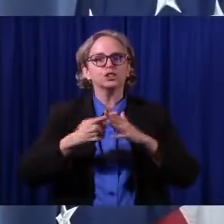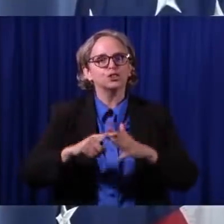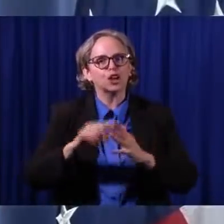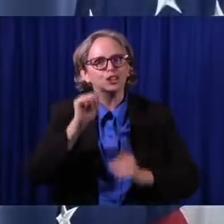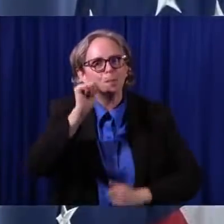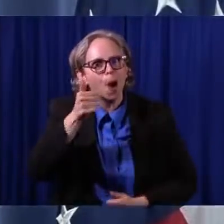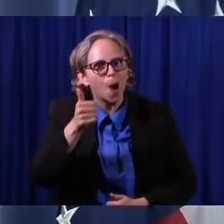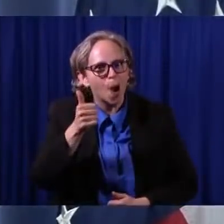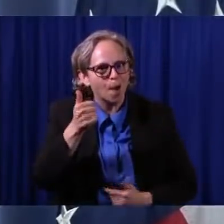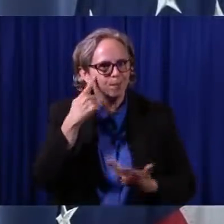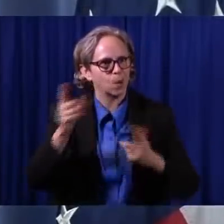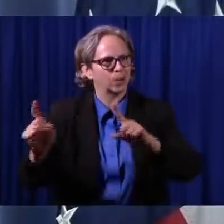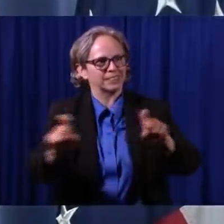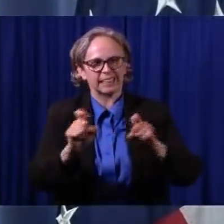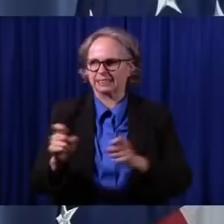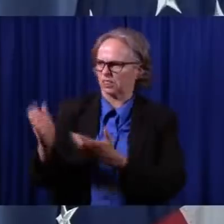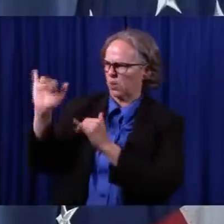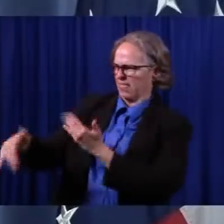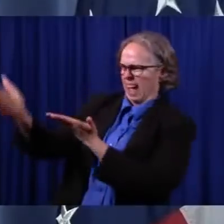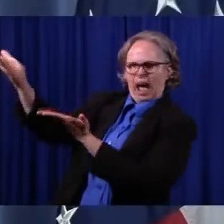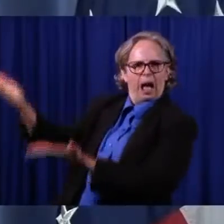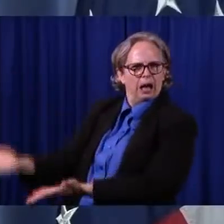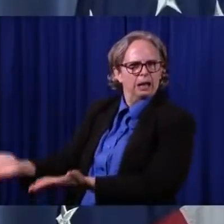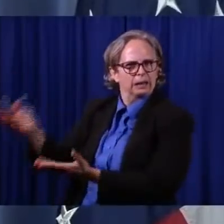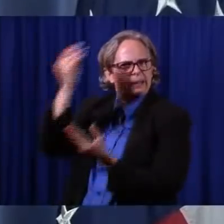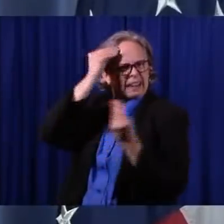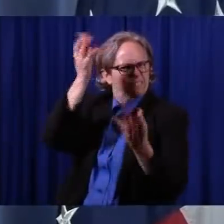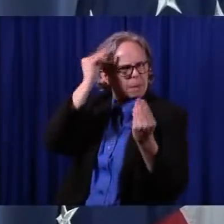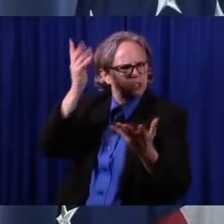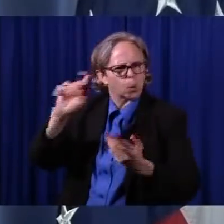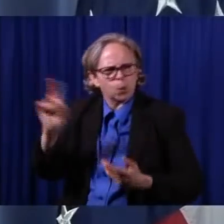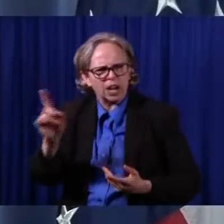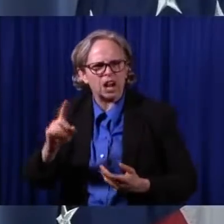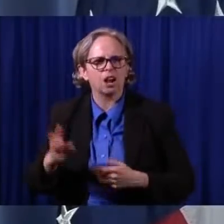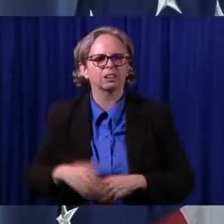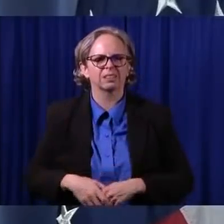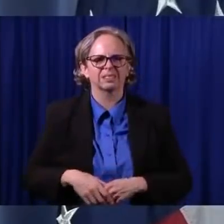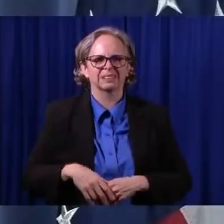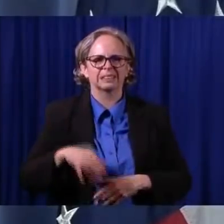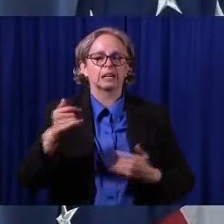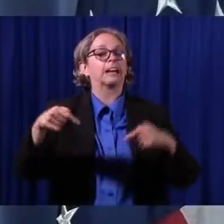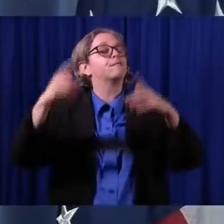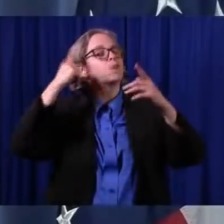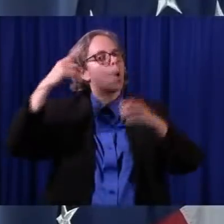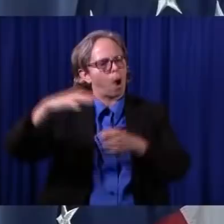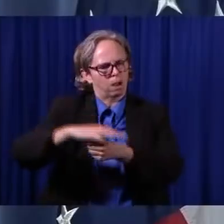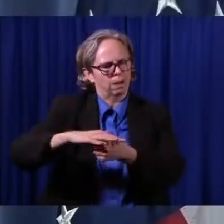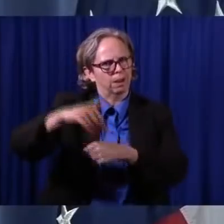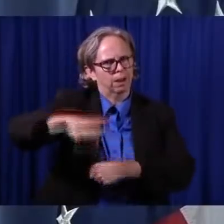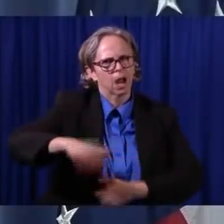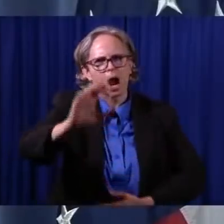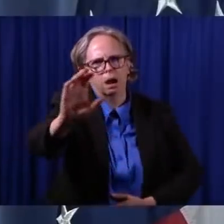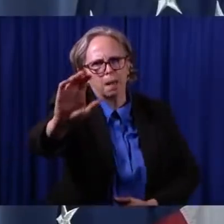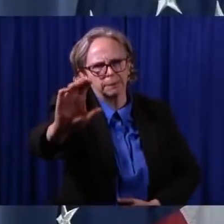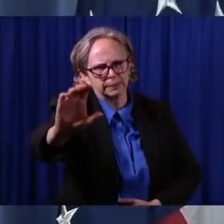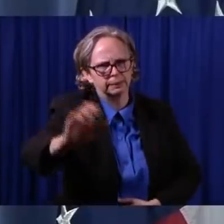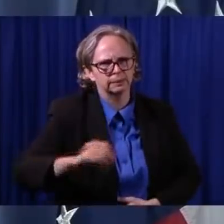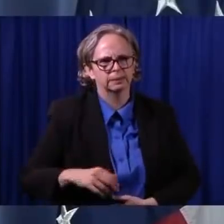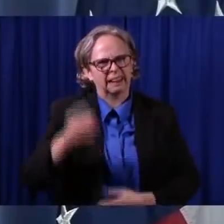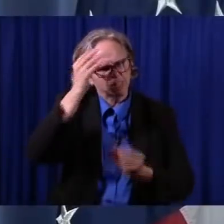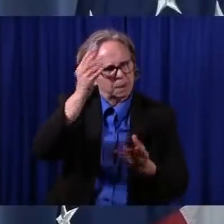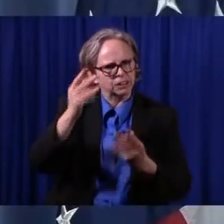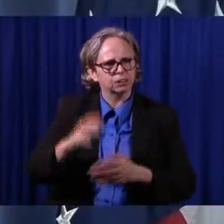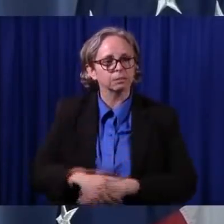These are the locations for tomorrow, and these are in Columbus. Thanks to the help of our local partners, Primary One and Heart of